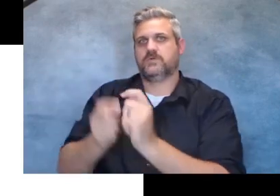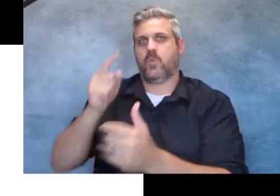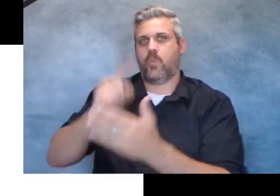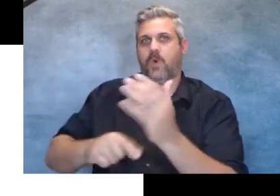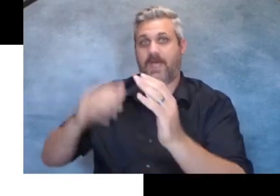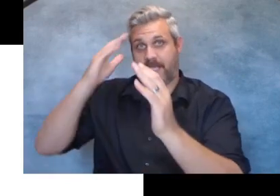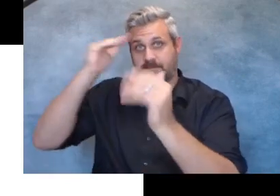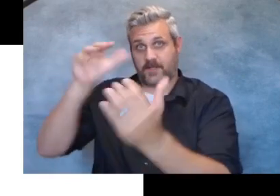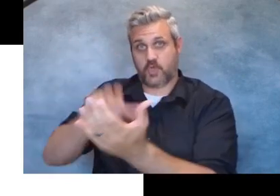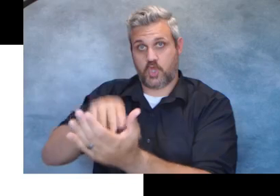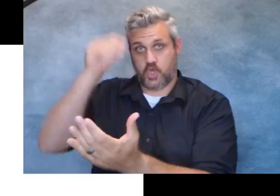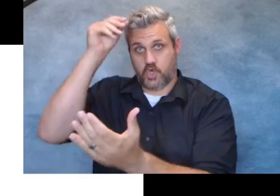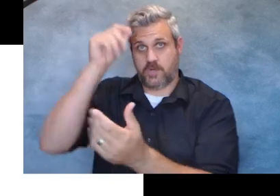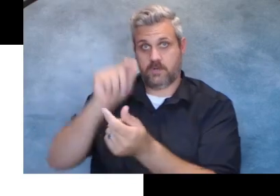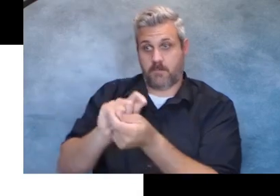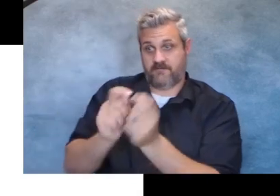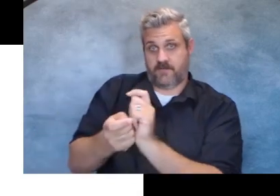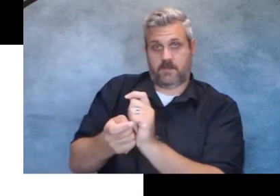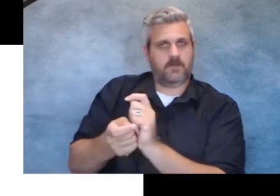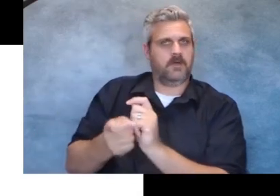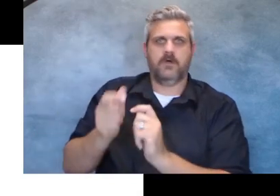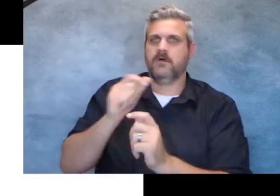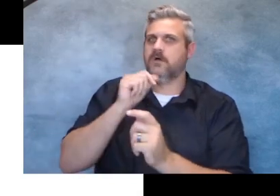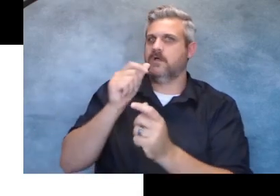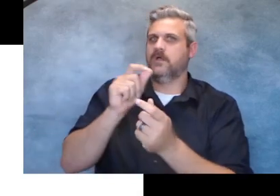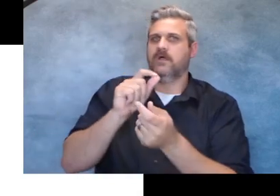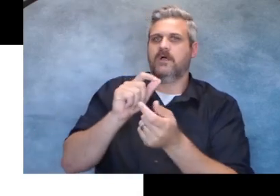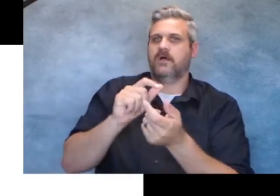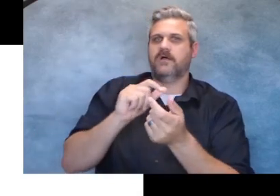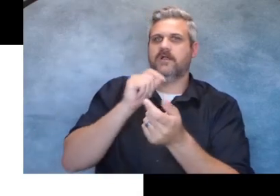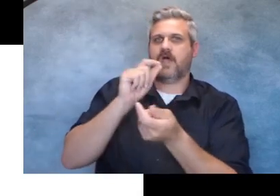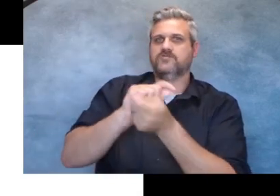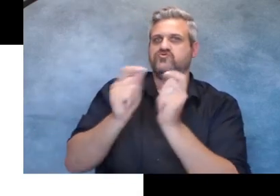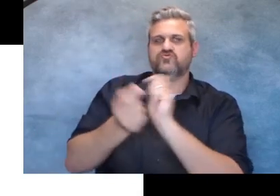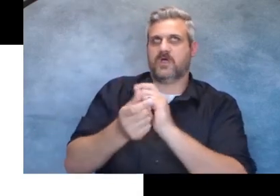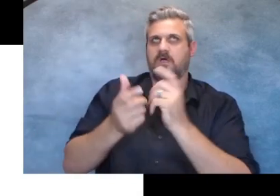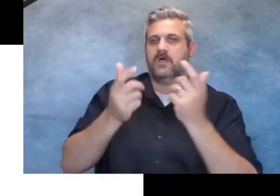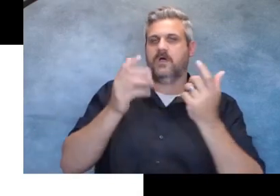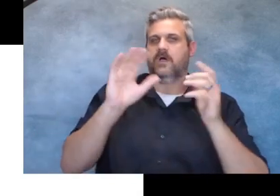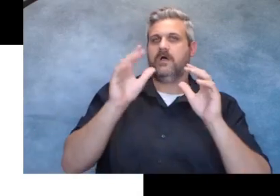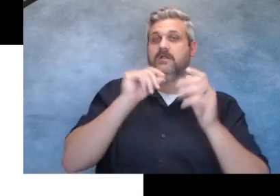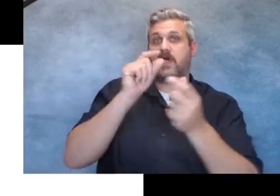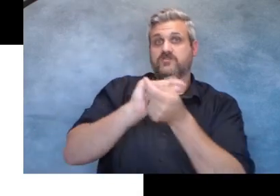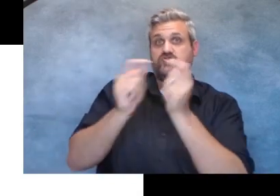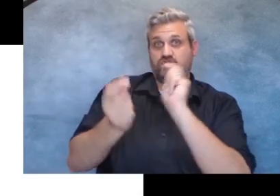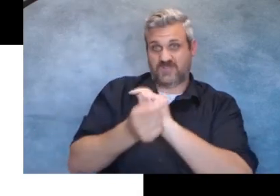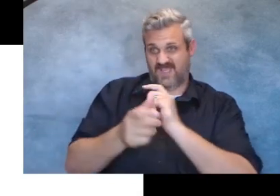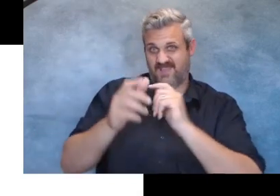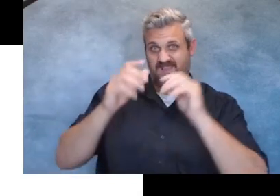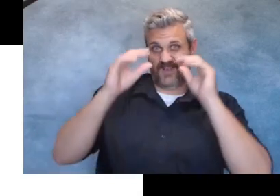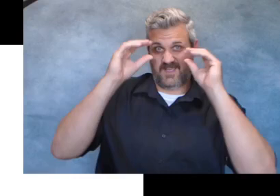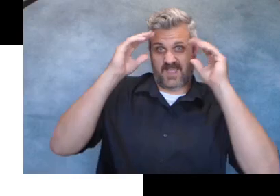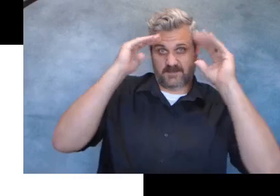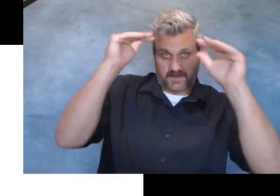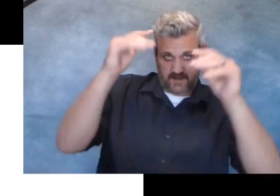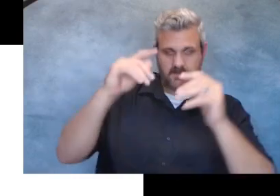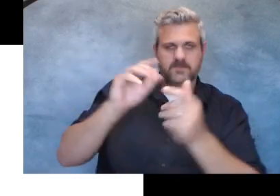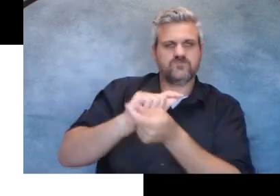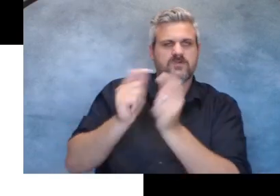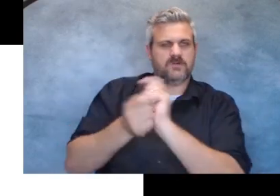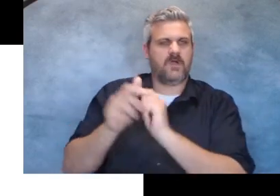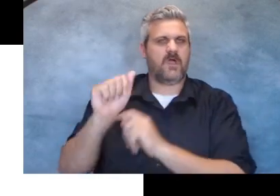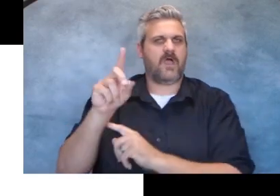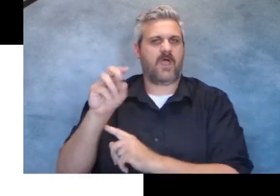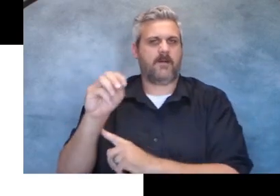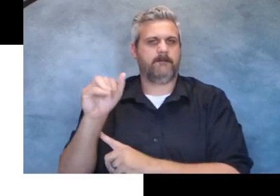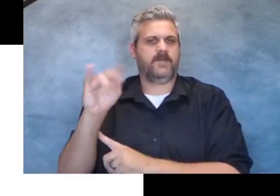learn. A modification does not alter content knowledge expectations as well as assessment administration practices.